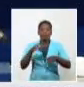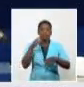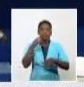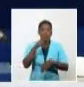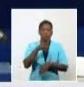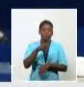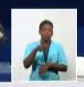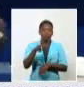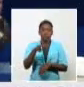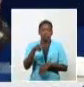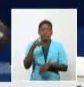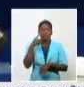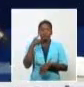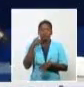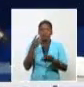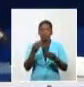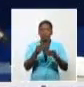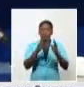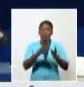Manaus,